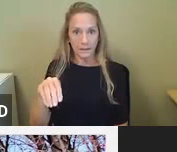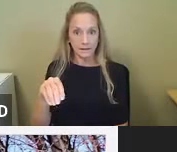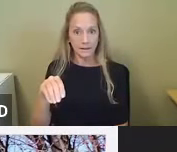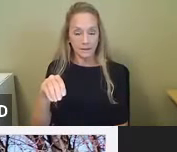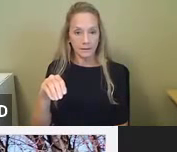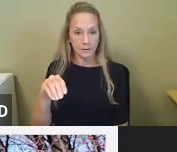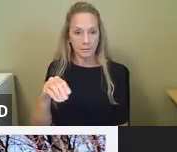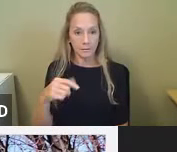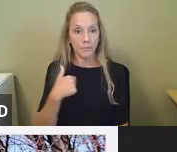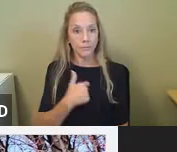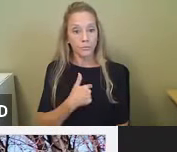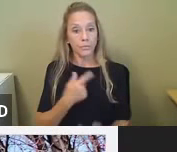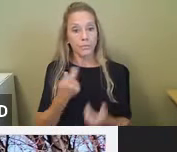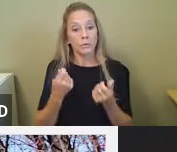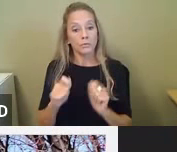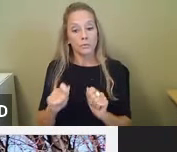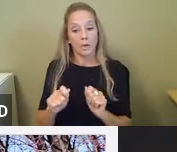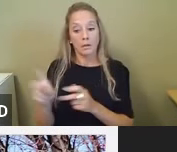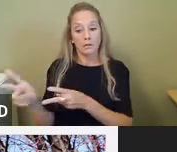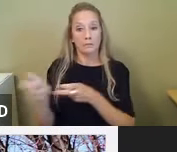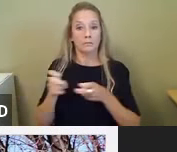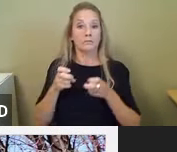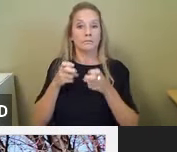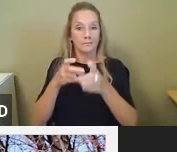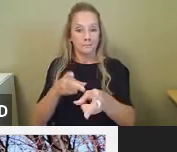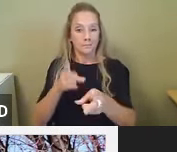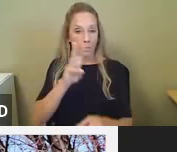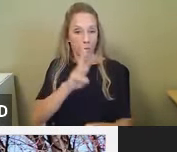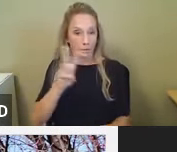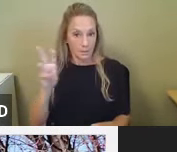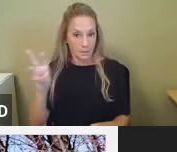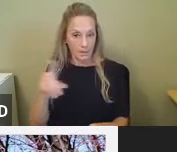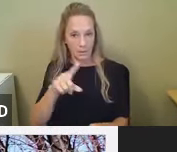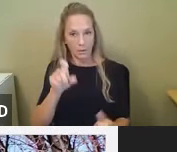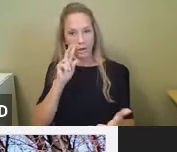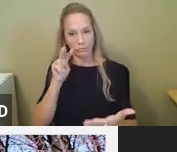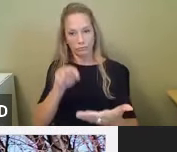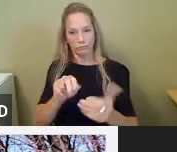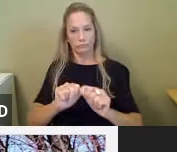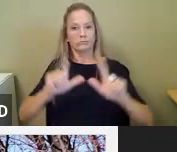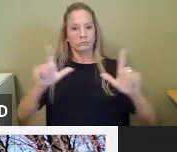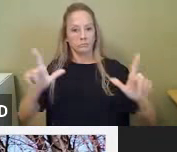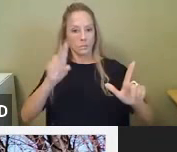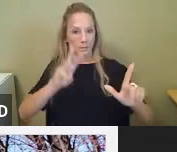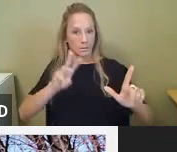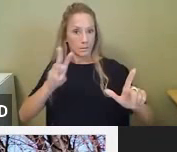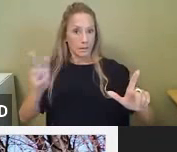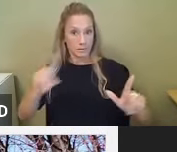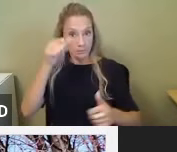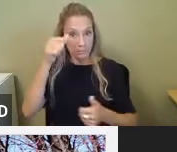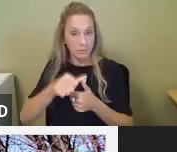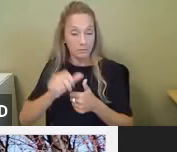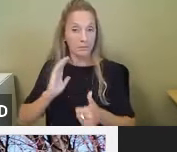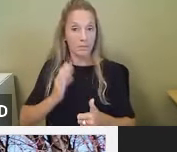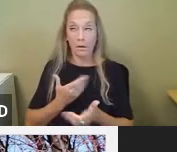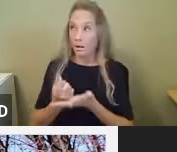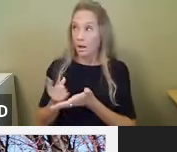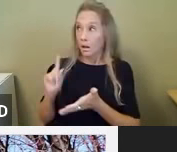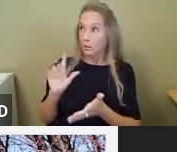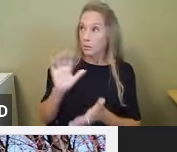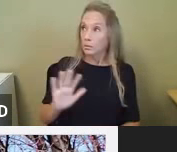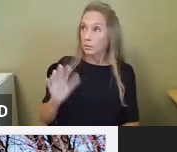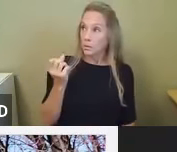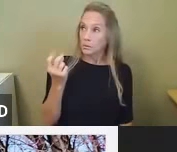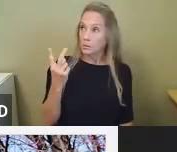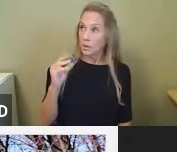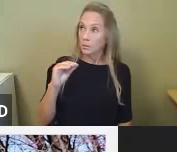that data up on our website in the near future so people will be able to see that. If you recall, though, our positivity rate last week was about